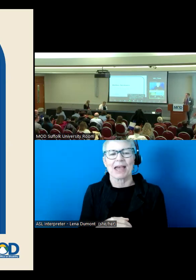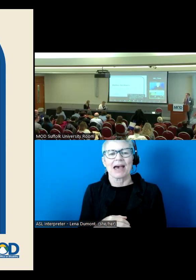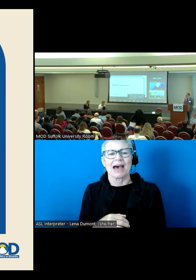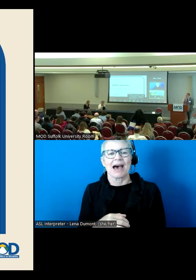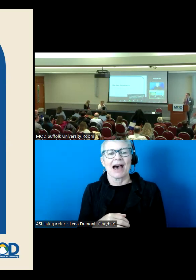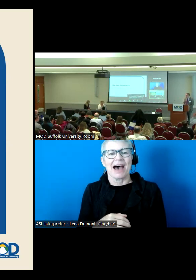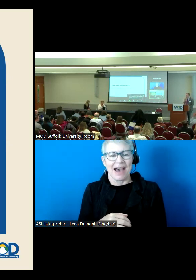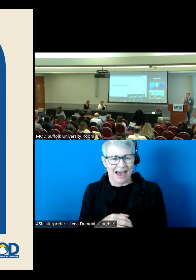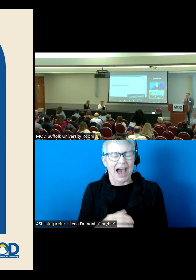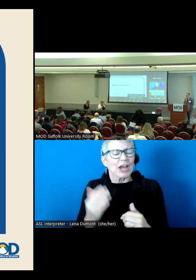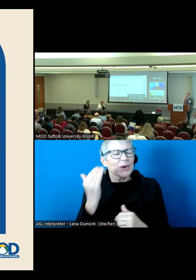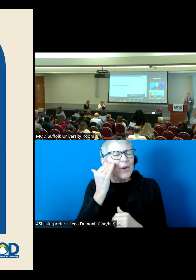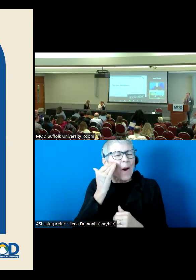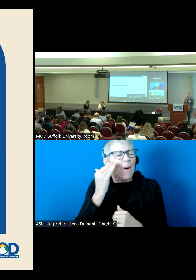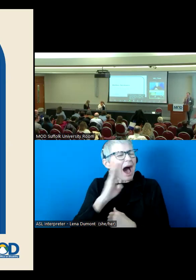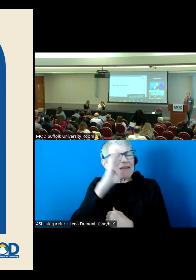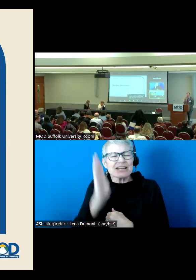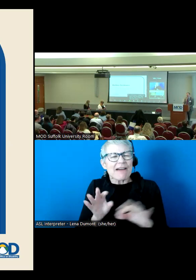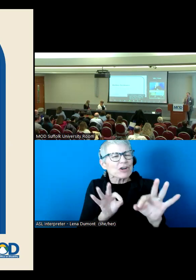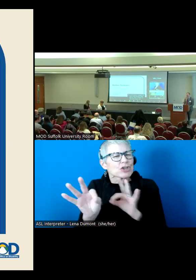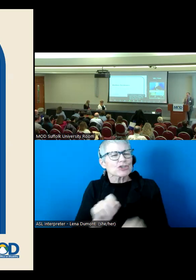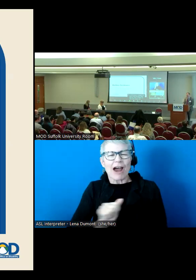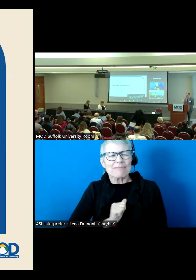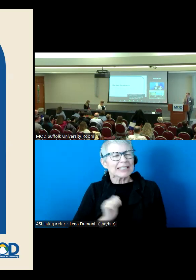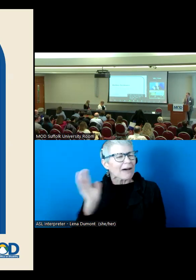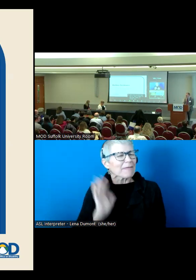but I think it makes sense for me to describe myself a little bit to